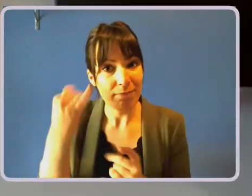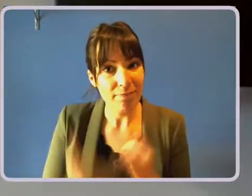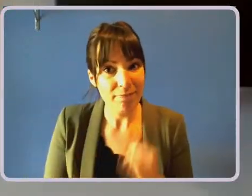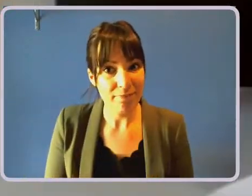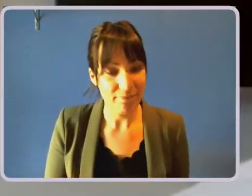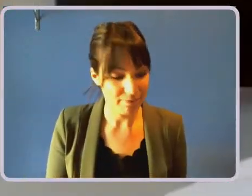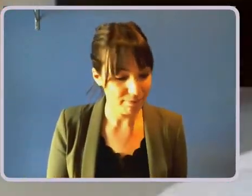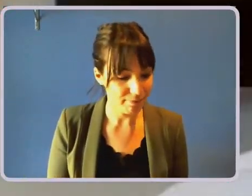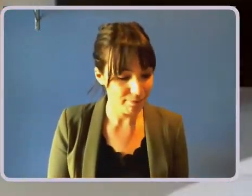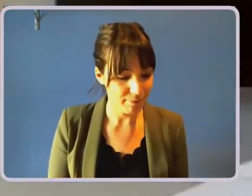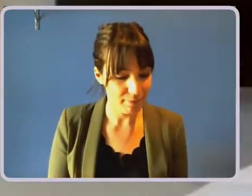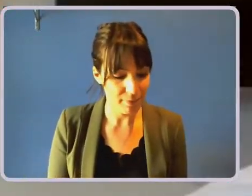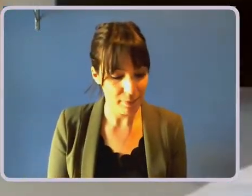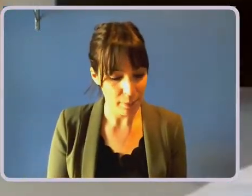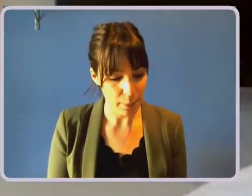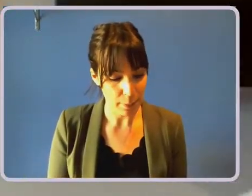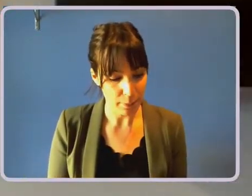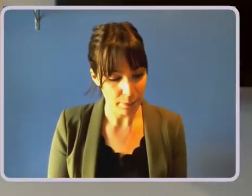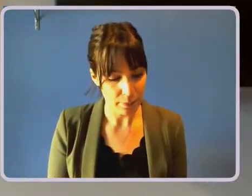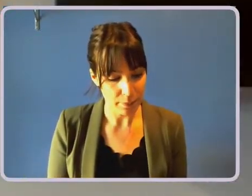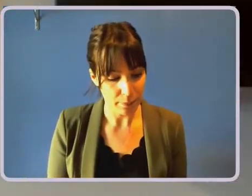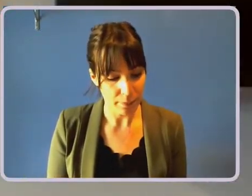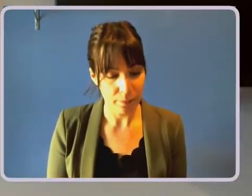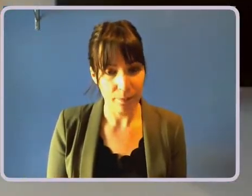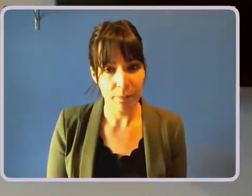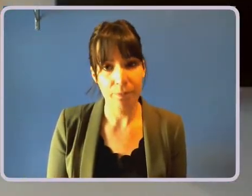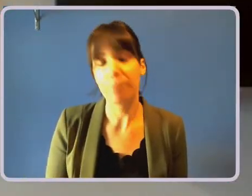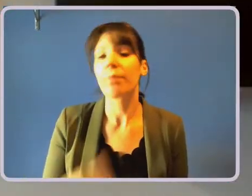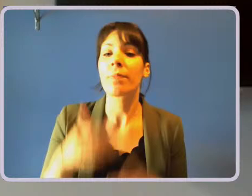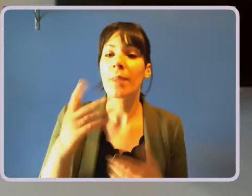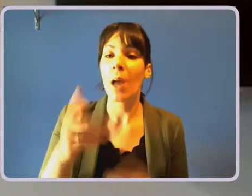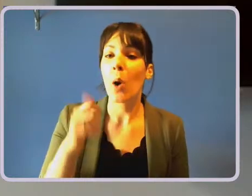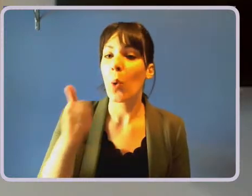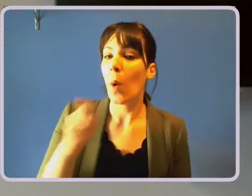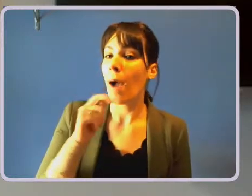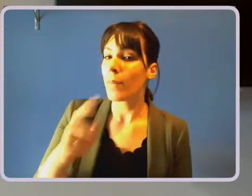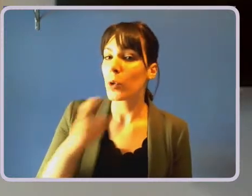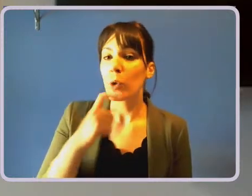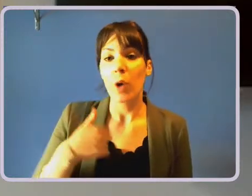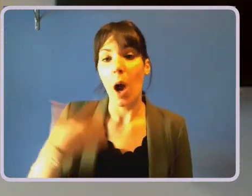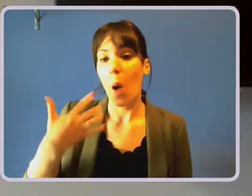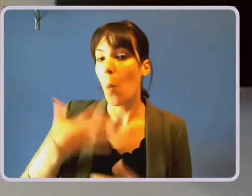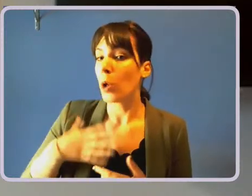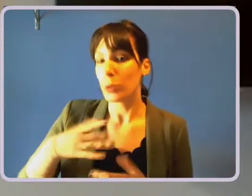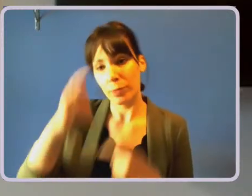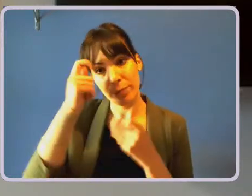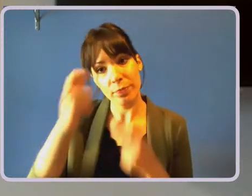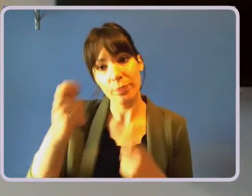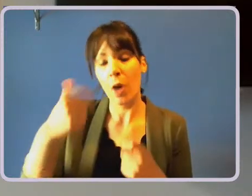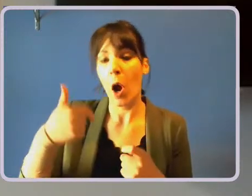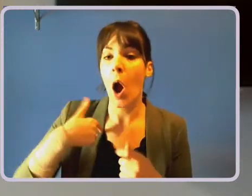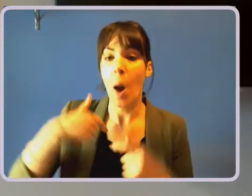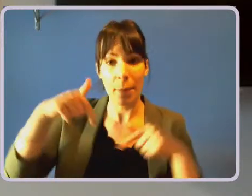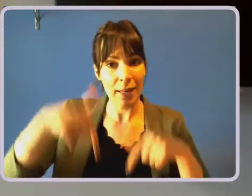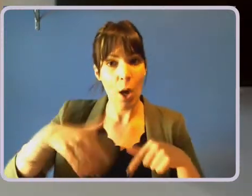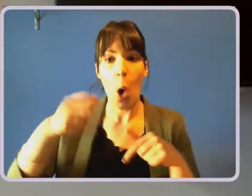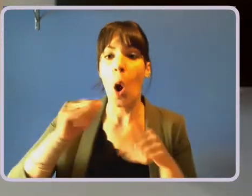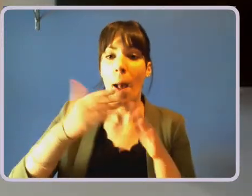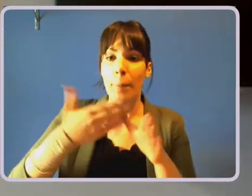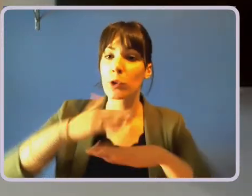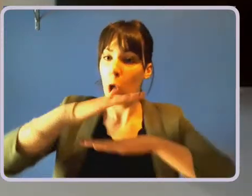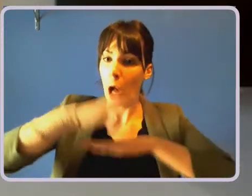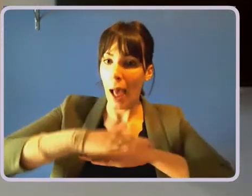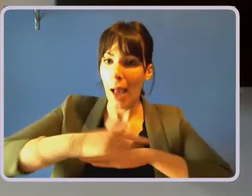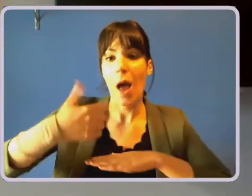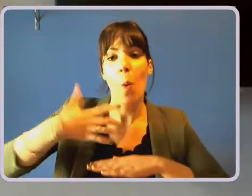thank you, Bridget, and good afternoon, everyone. I'd like to just acknowledge that I'm meeting on Gunai Kurnai land and pay my respects to elders past,